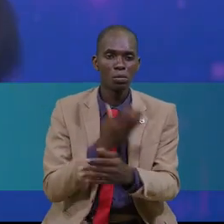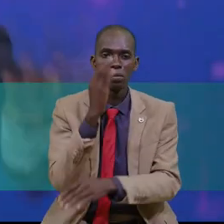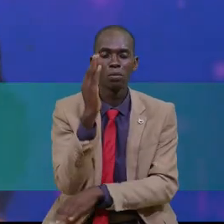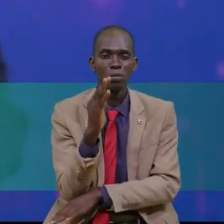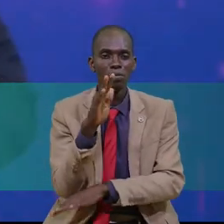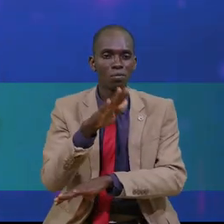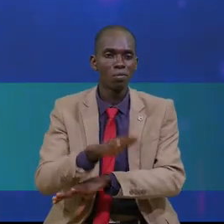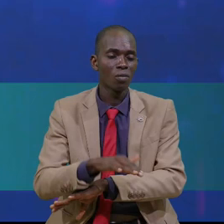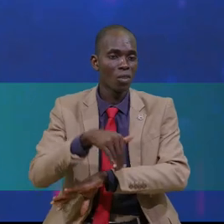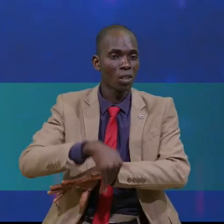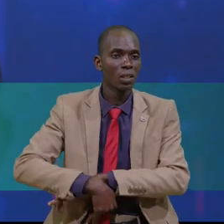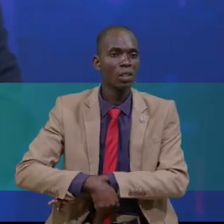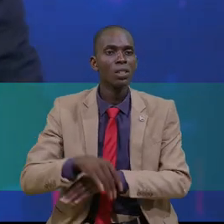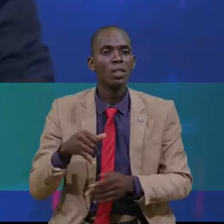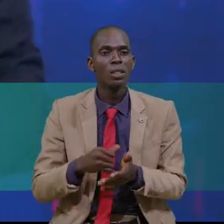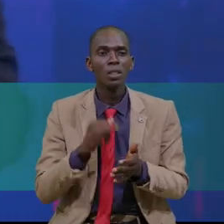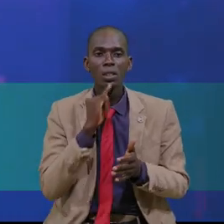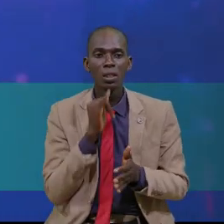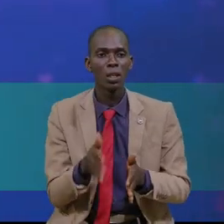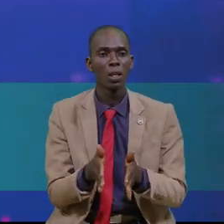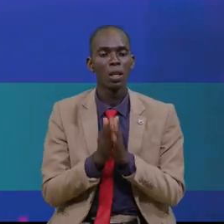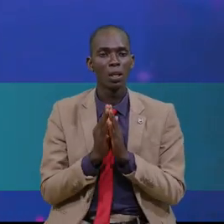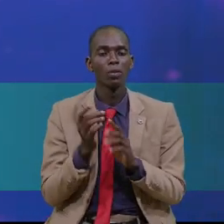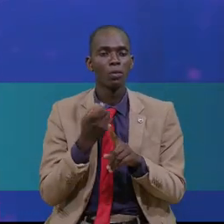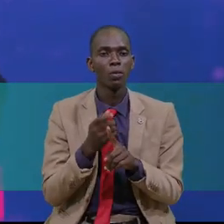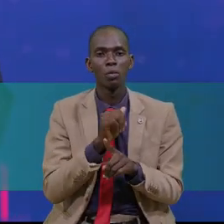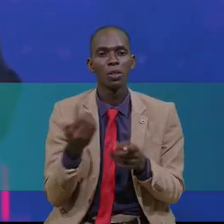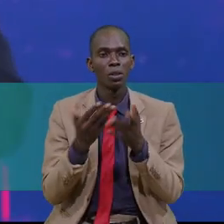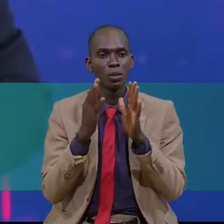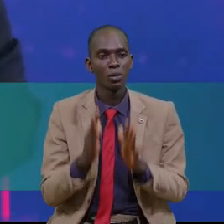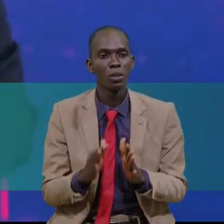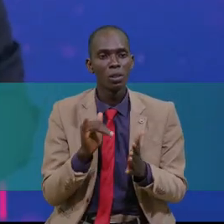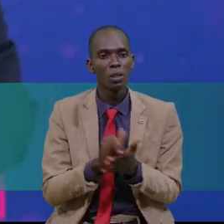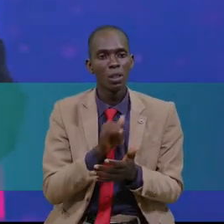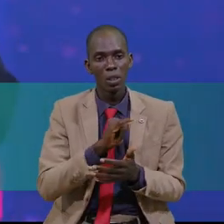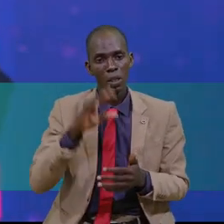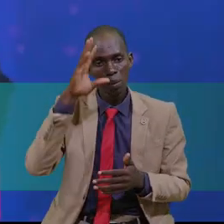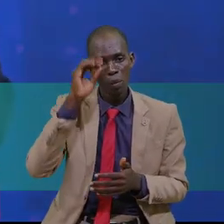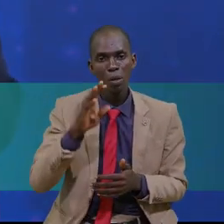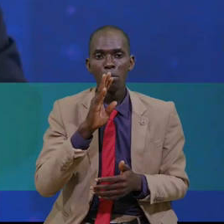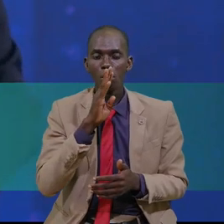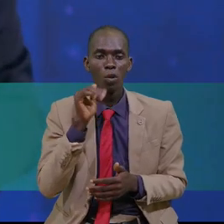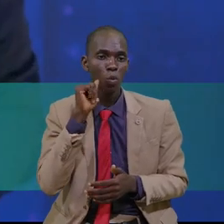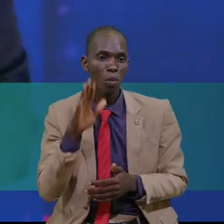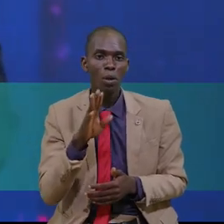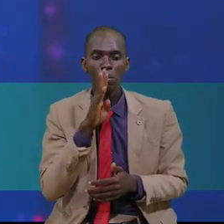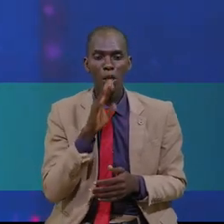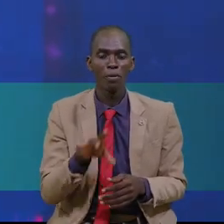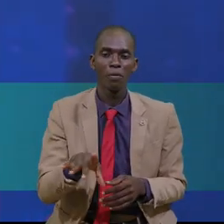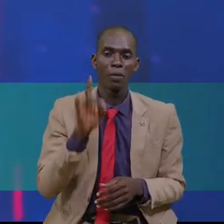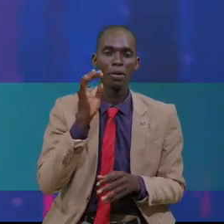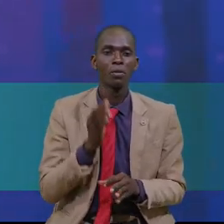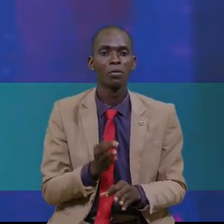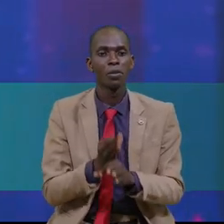evening, or night, it is required in stewards that a man, a woman be found faithful. Look at number